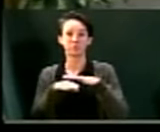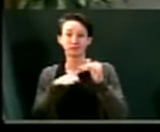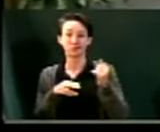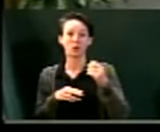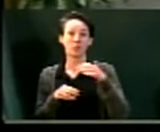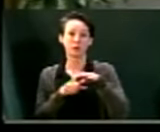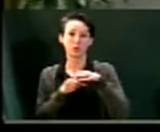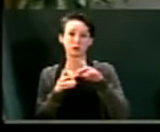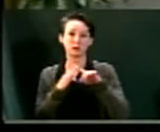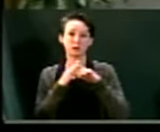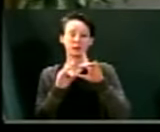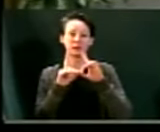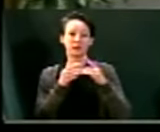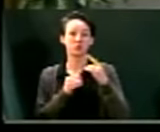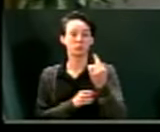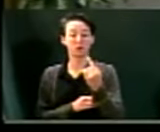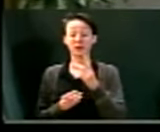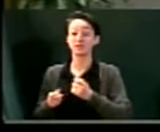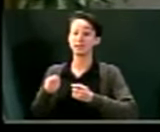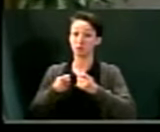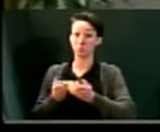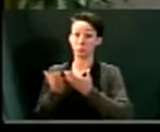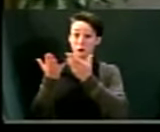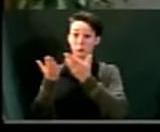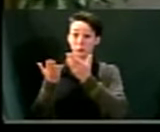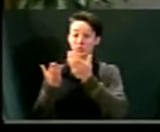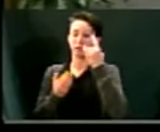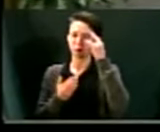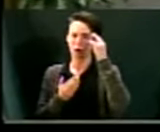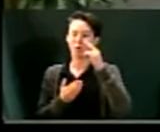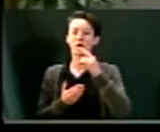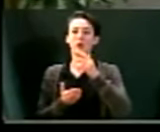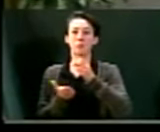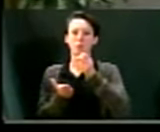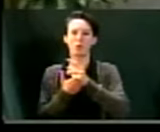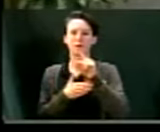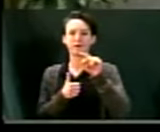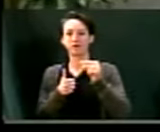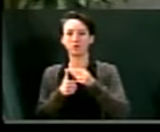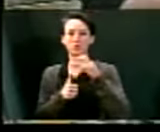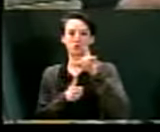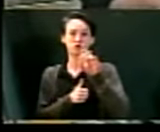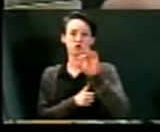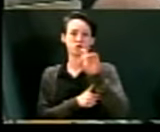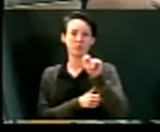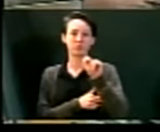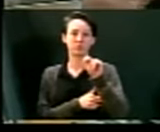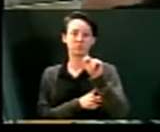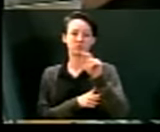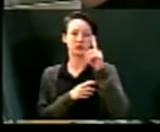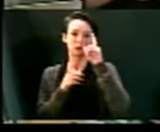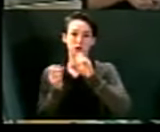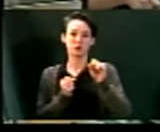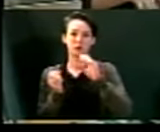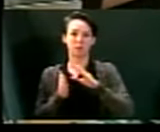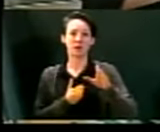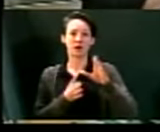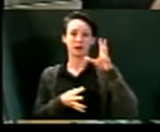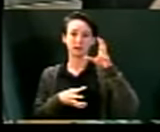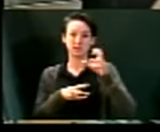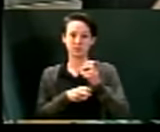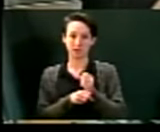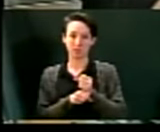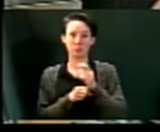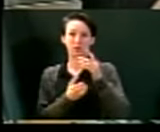1. Okay. The substitute motion is to approve as a first draft the strategic plan summary document.